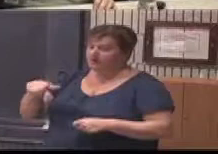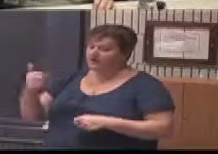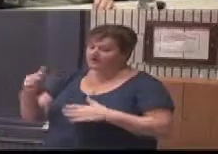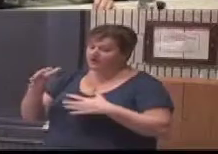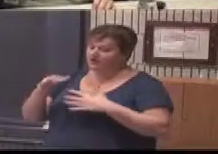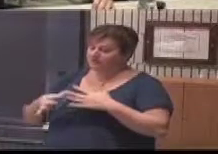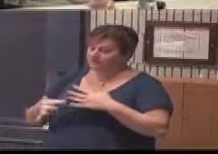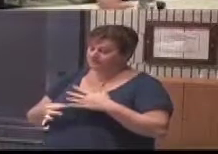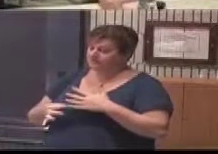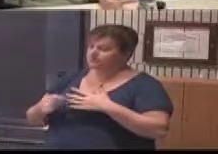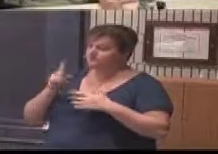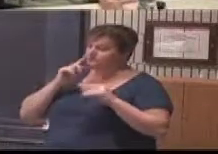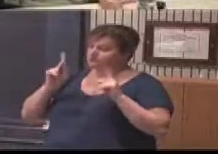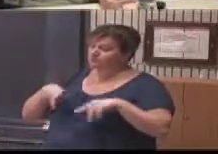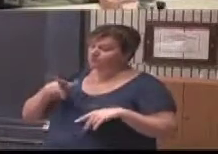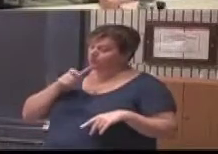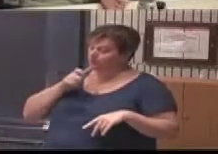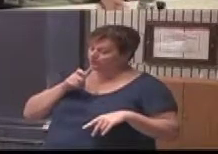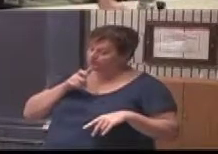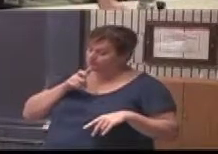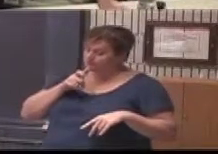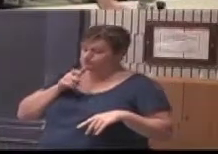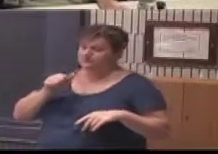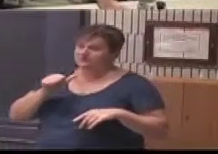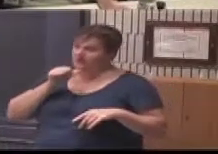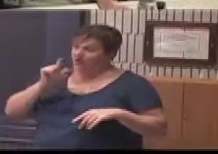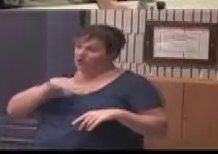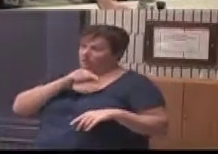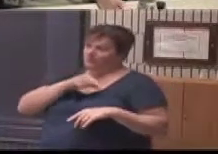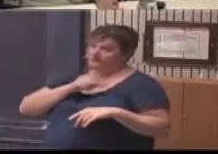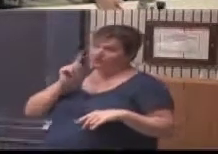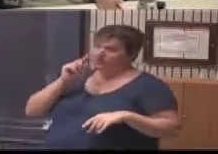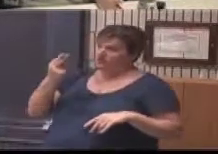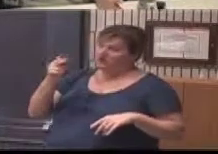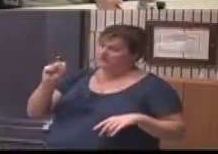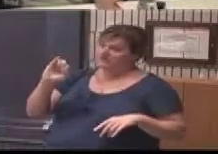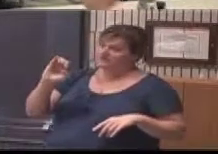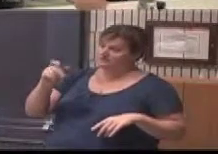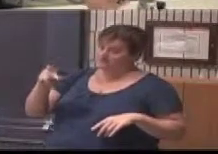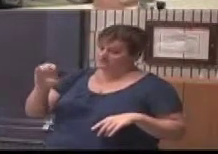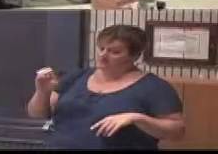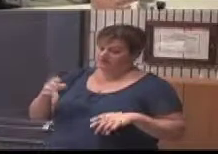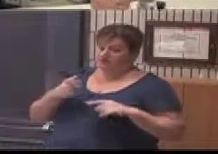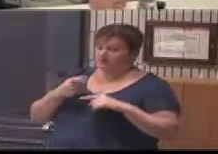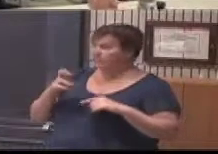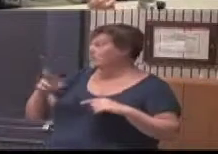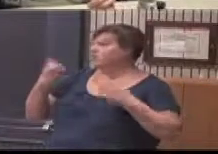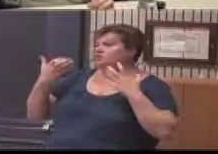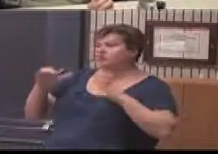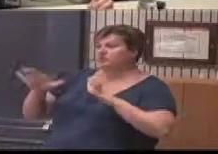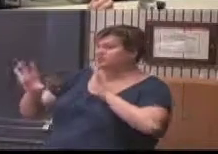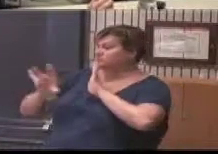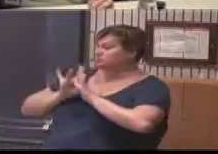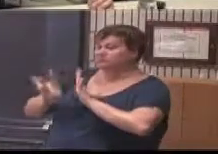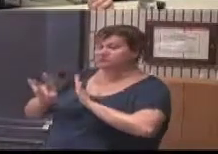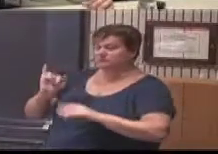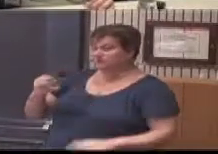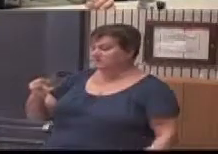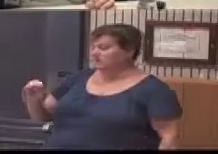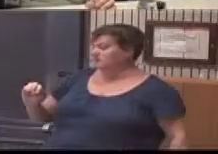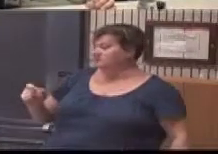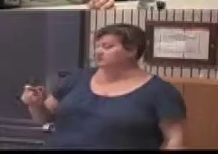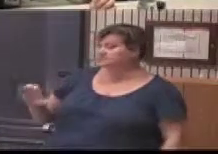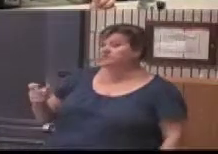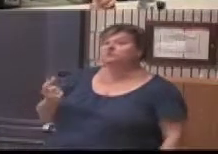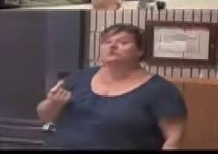for someone who is not at the point of qualifying for hospice or just doesn't want to choose to accept hospice is to